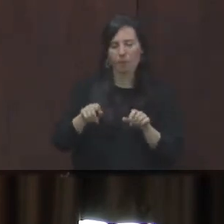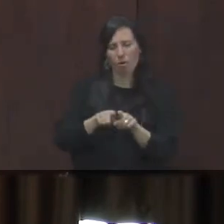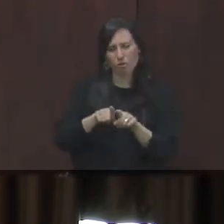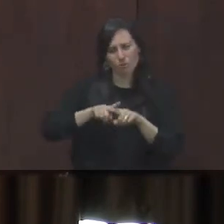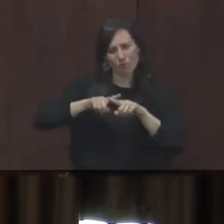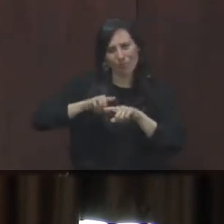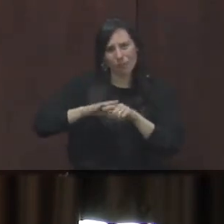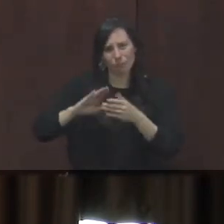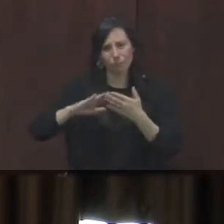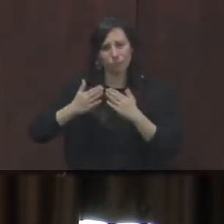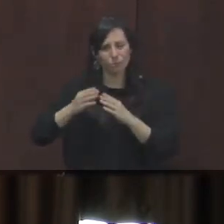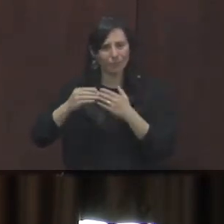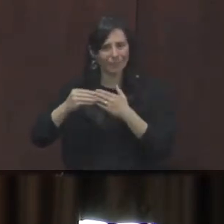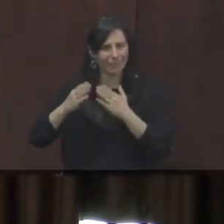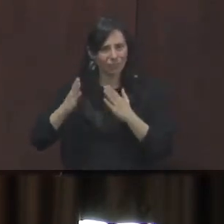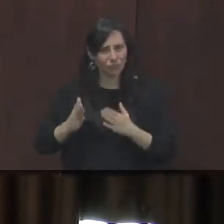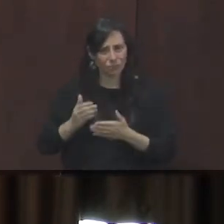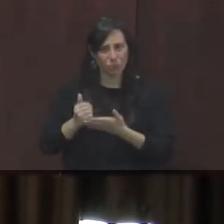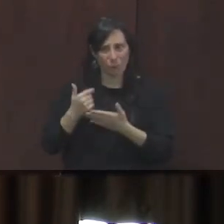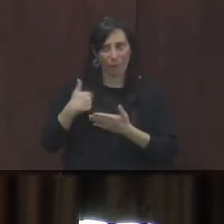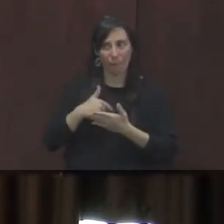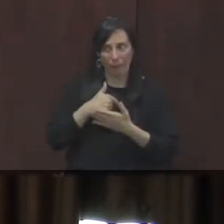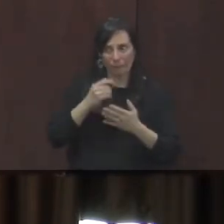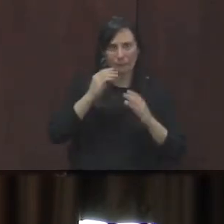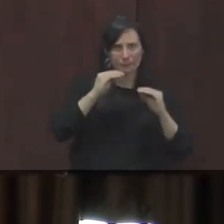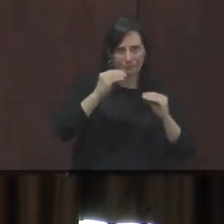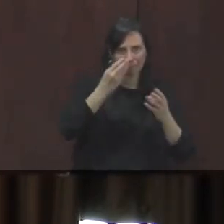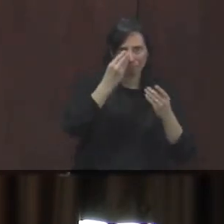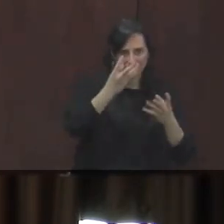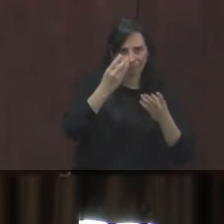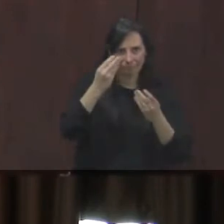folks understand how important the vaccine is. And so,